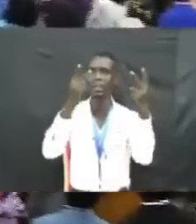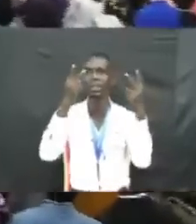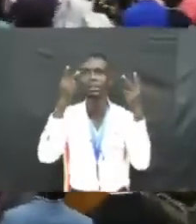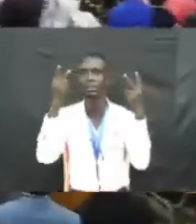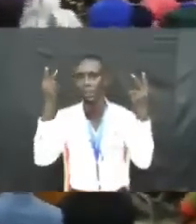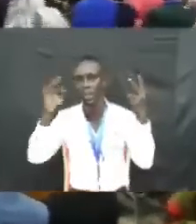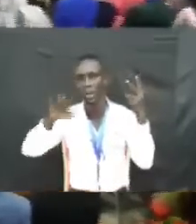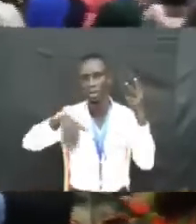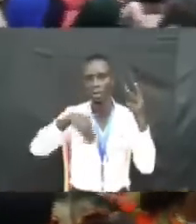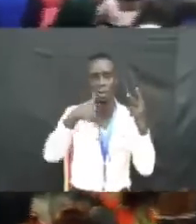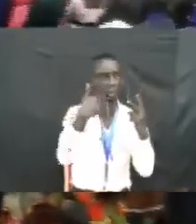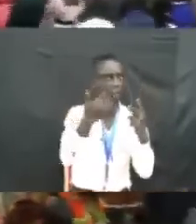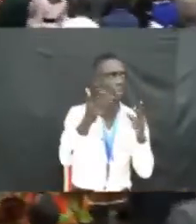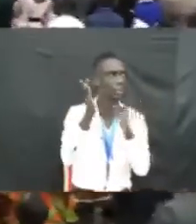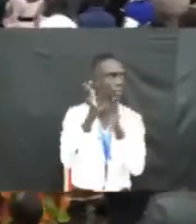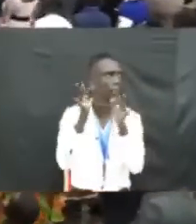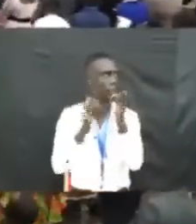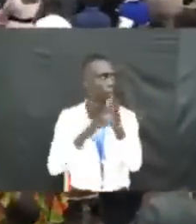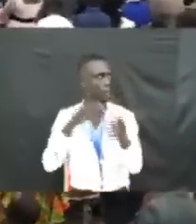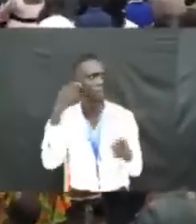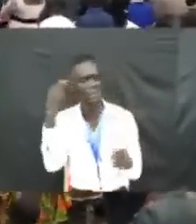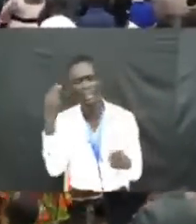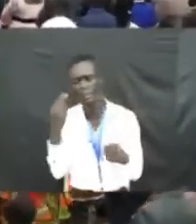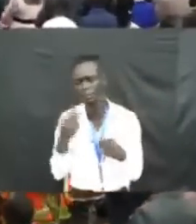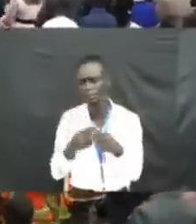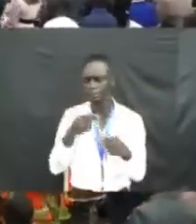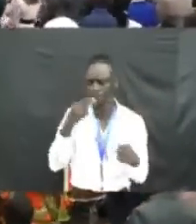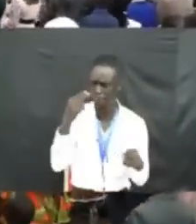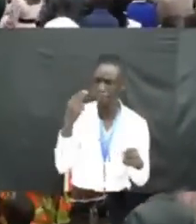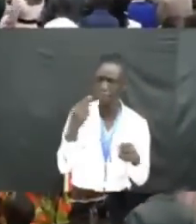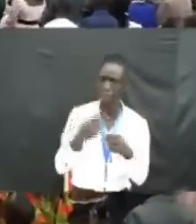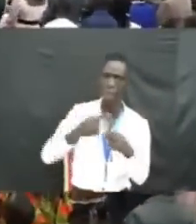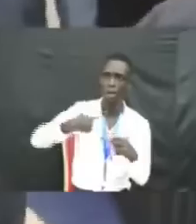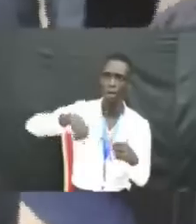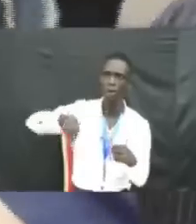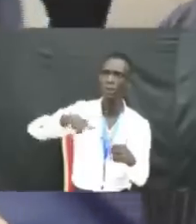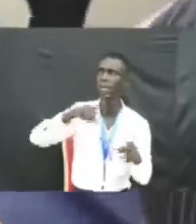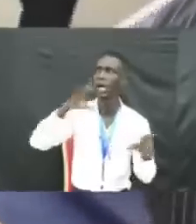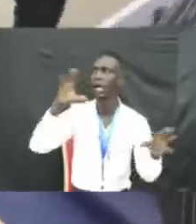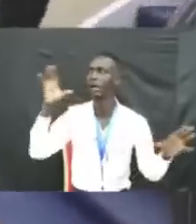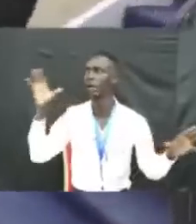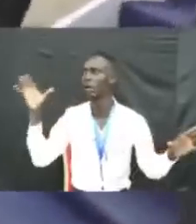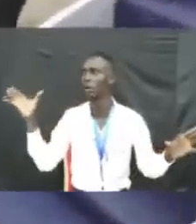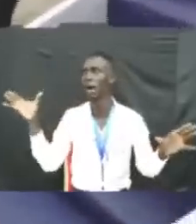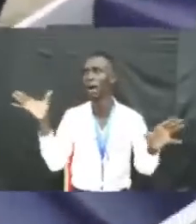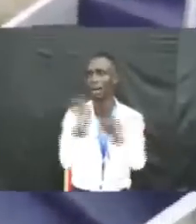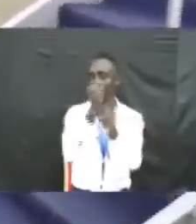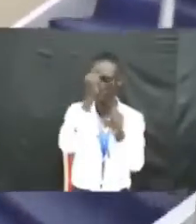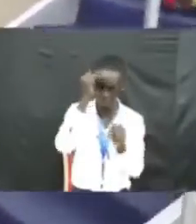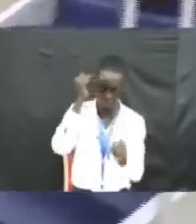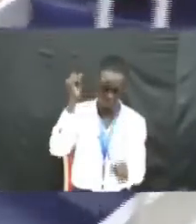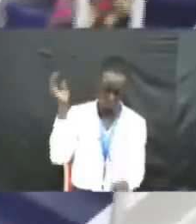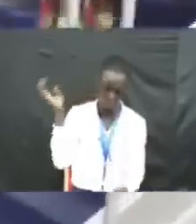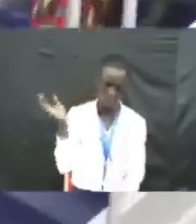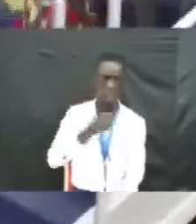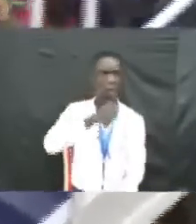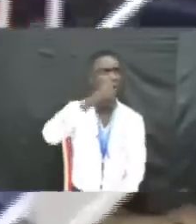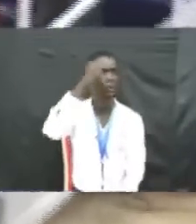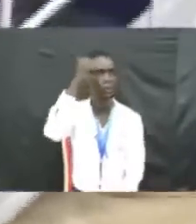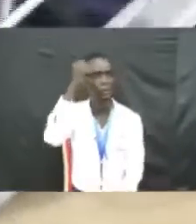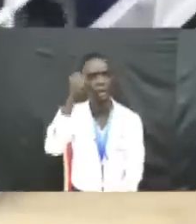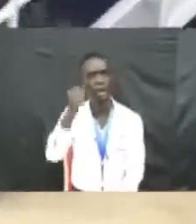Granted in Jesus name. In Jesus name we shall overcome. We shall over surely